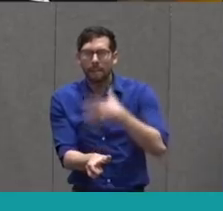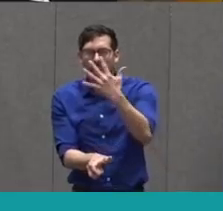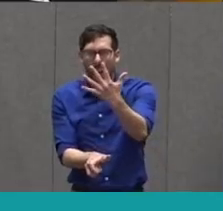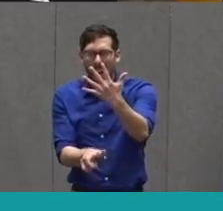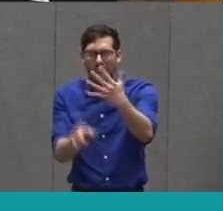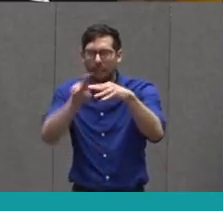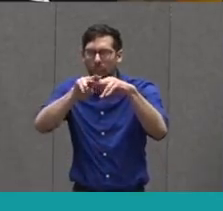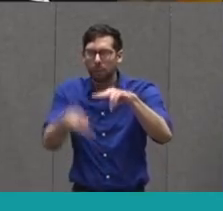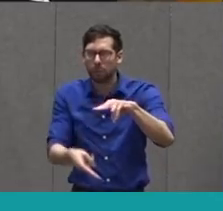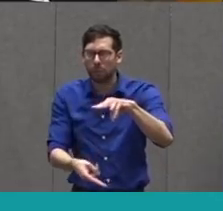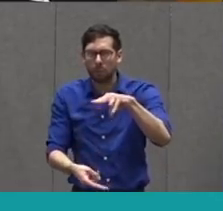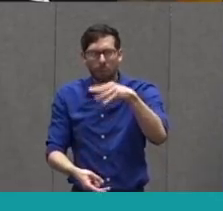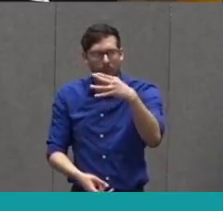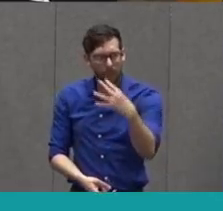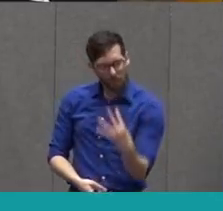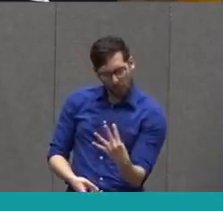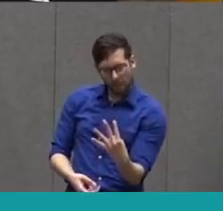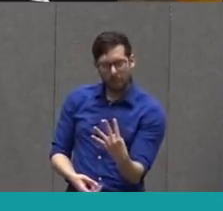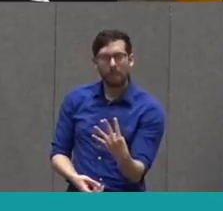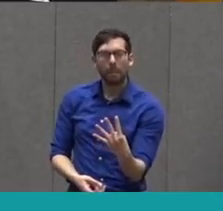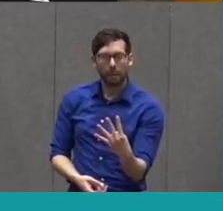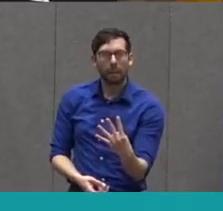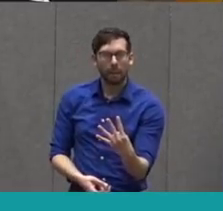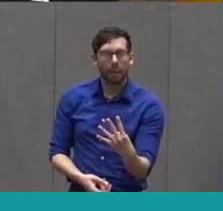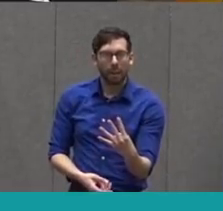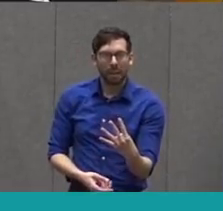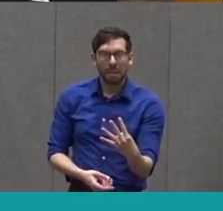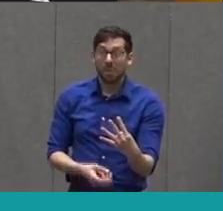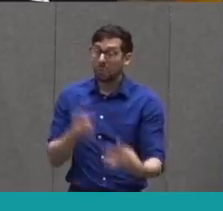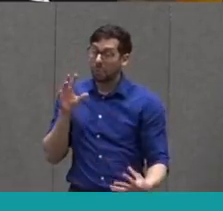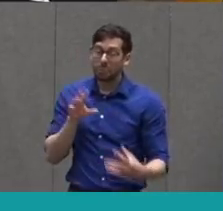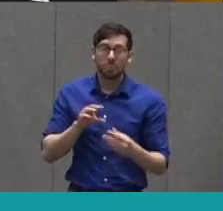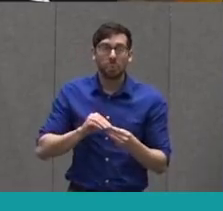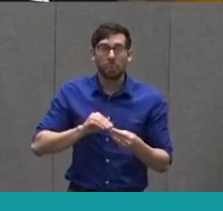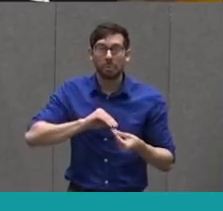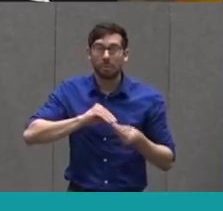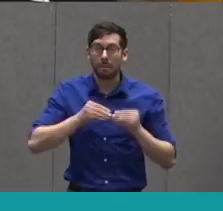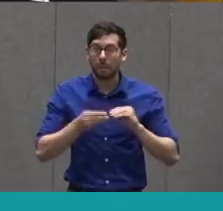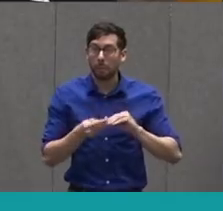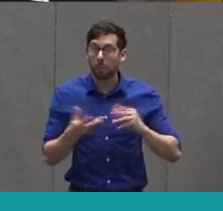than 258, it would be